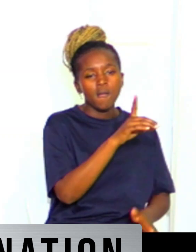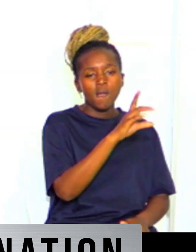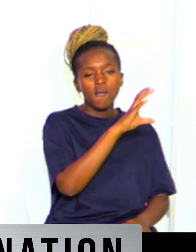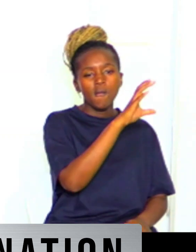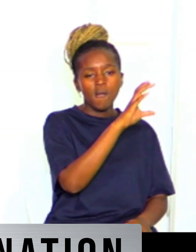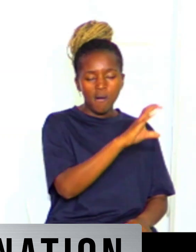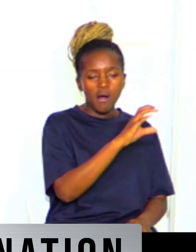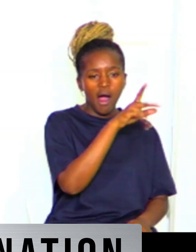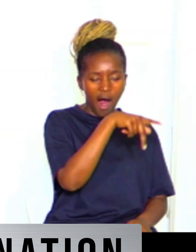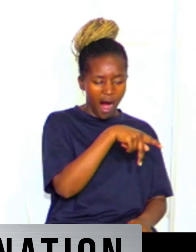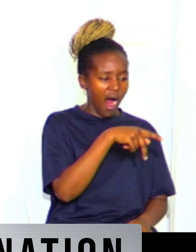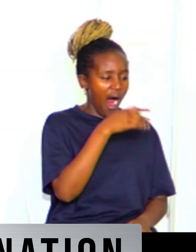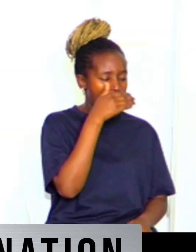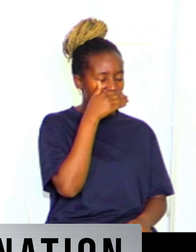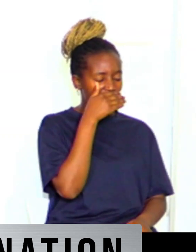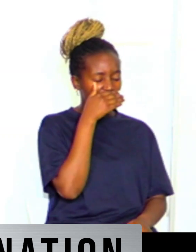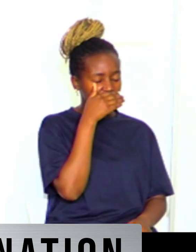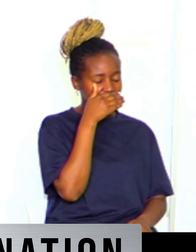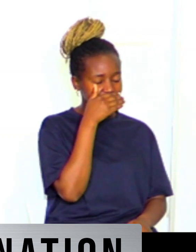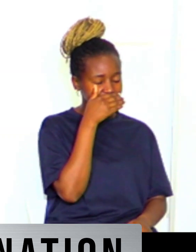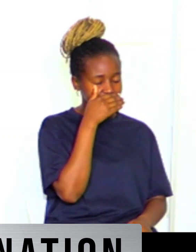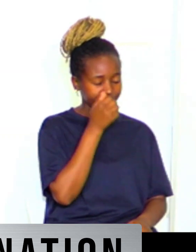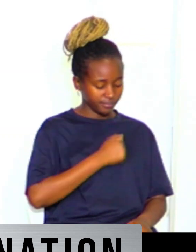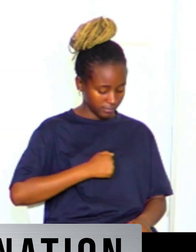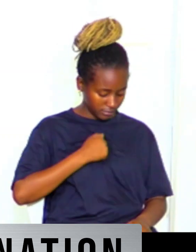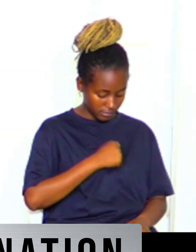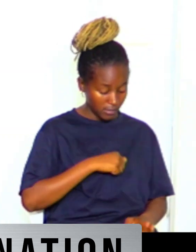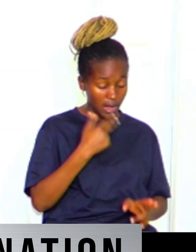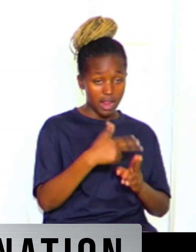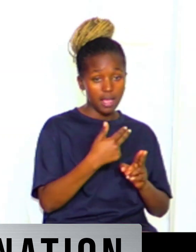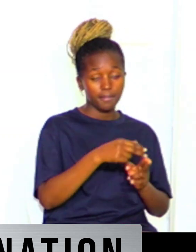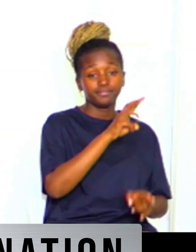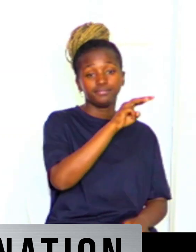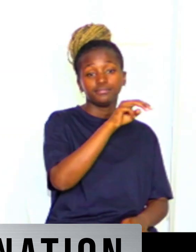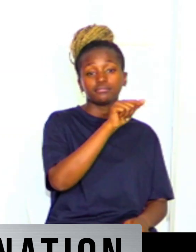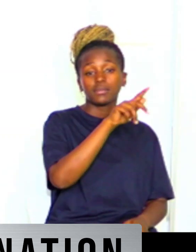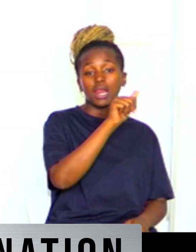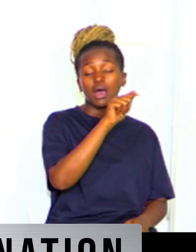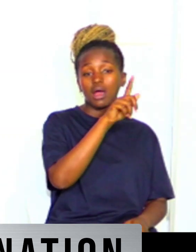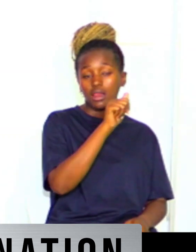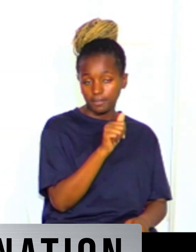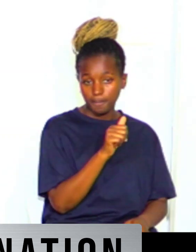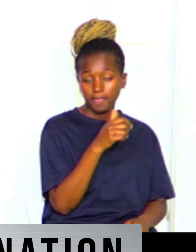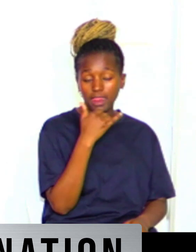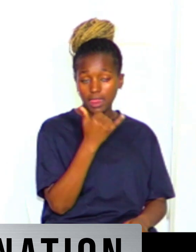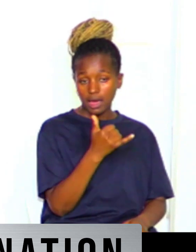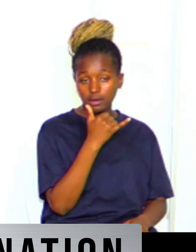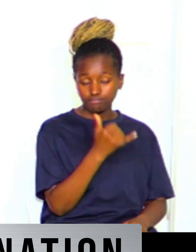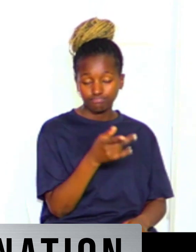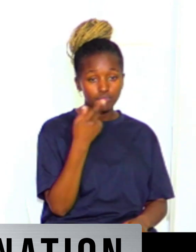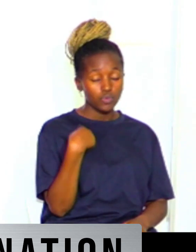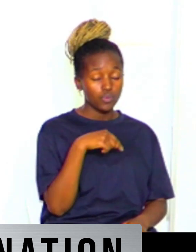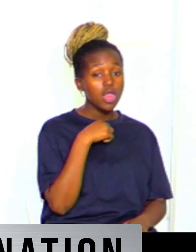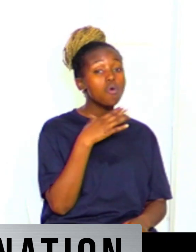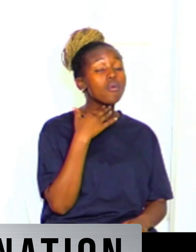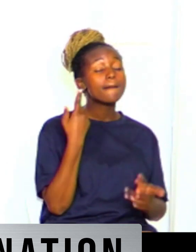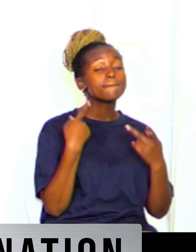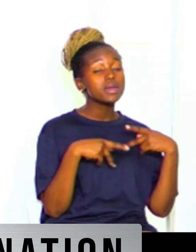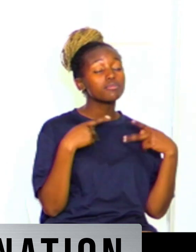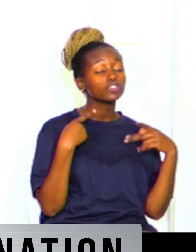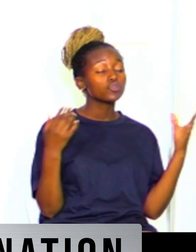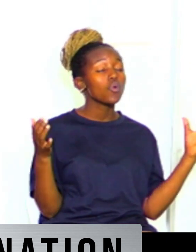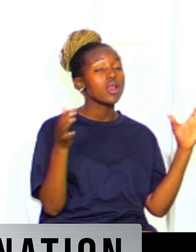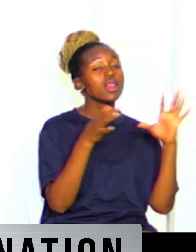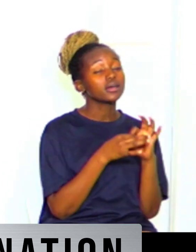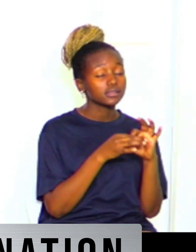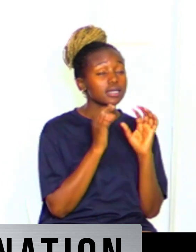bado anajiita Cleophas Malala. So it's very early. Sasa kitu wenye watu wafanye waunganishe watu wao.